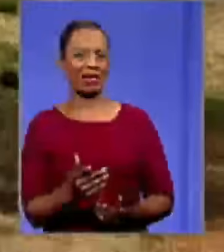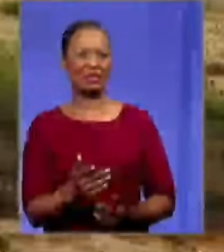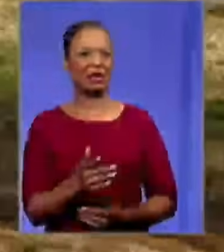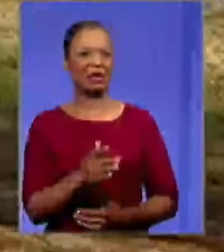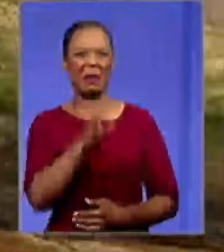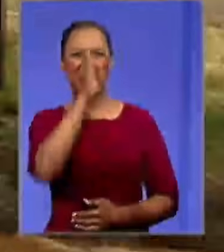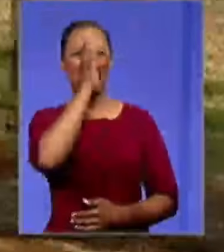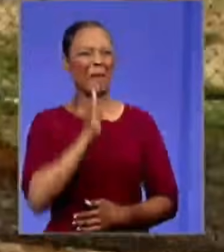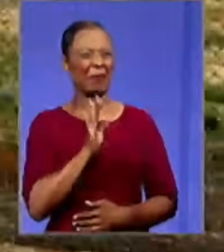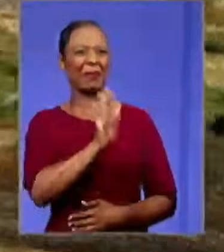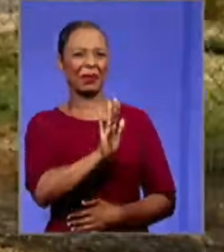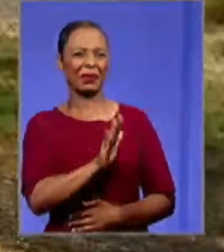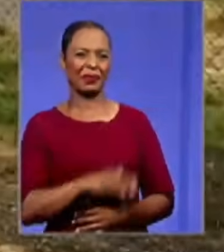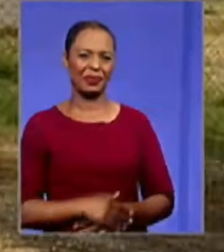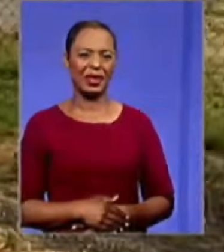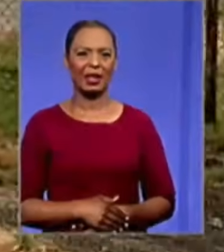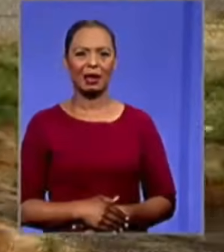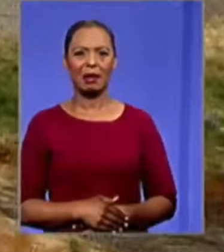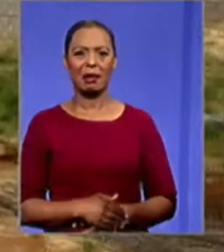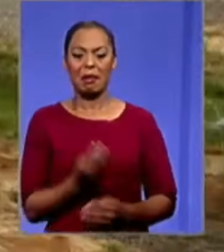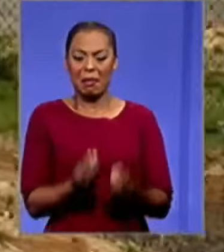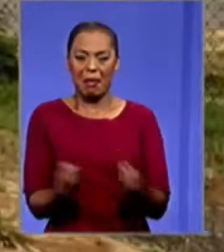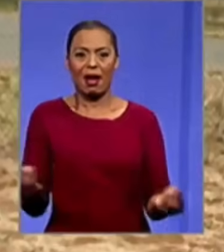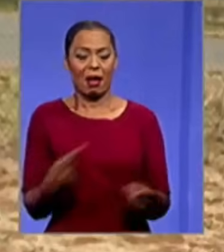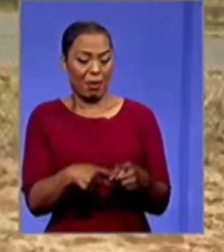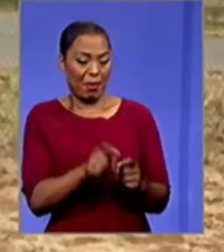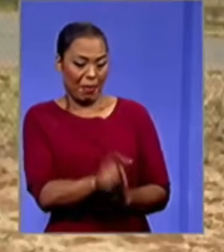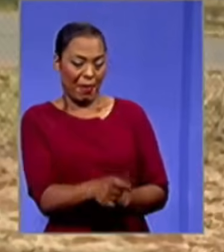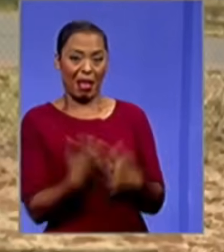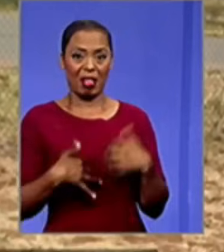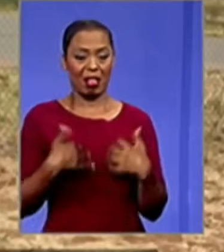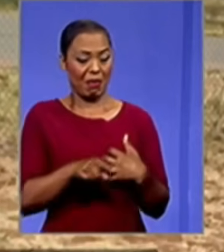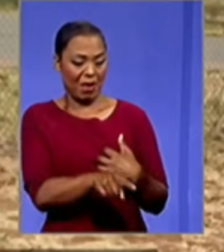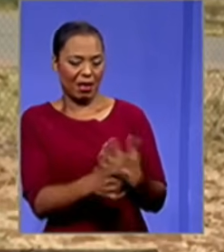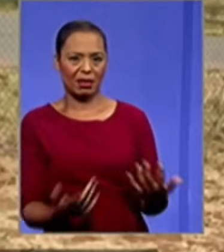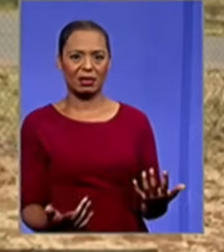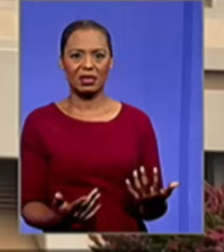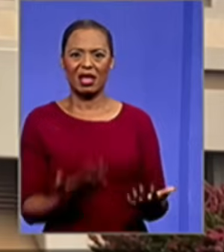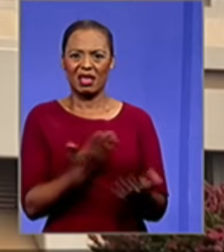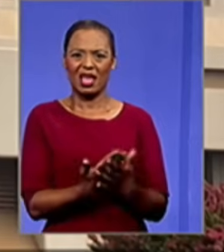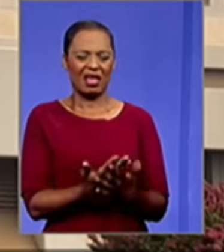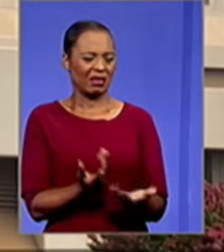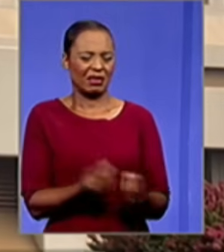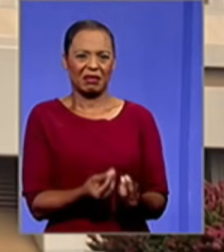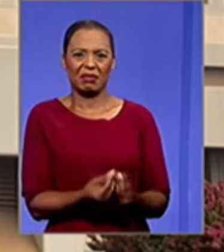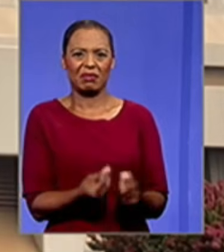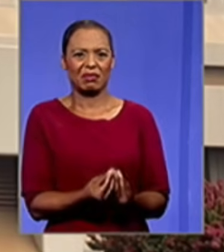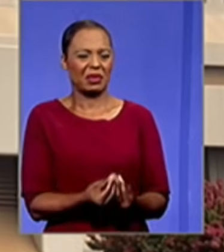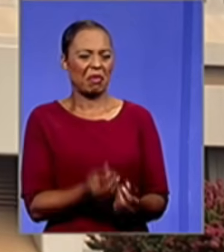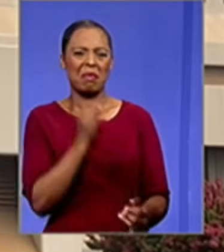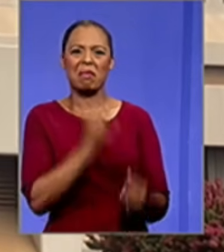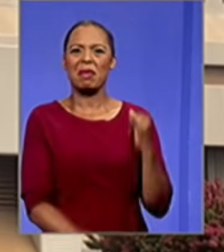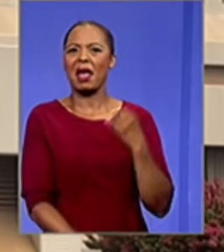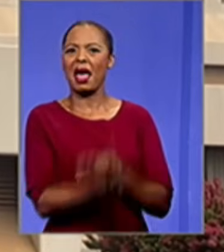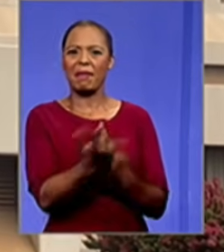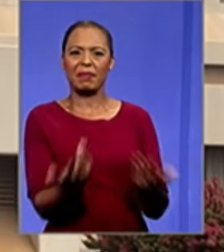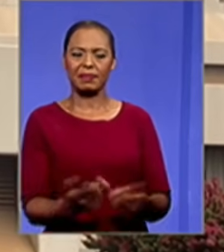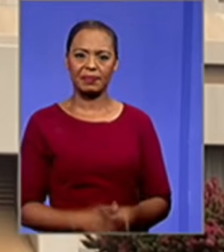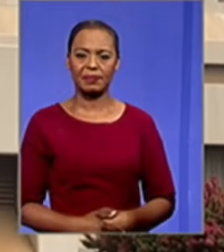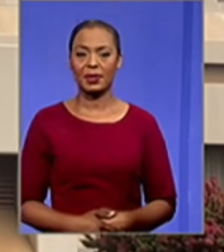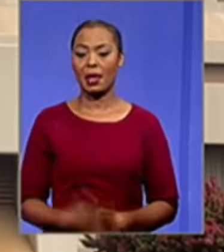at all. Because bana ba rena ba tshamekela fa ba kana ba lumya ke dihahabi nako ngwe le ngwe. Masepala